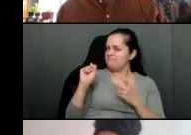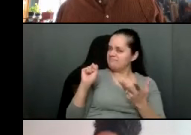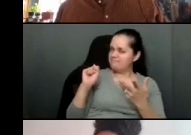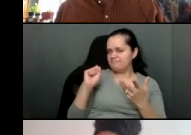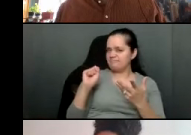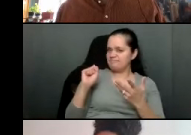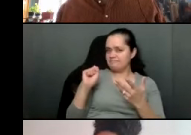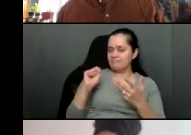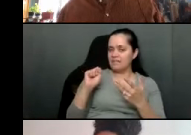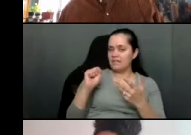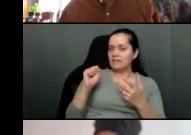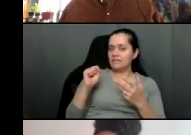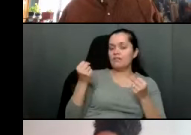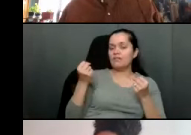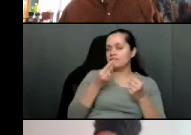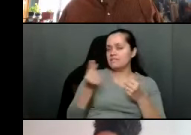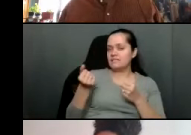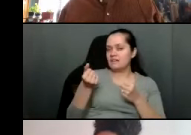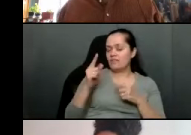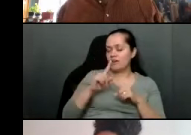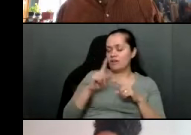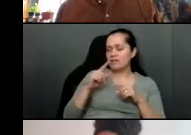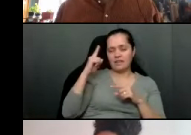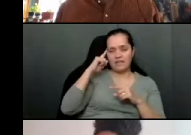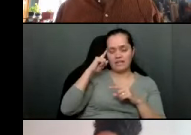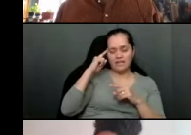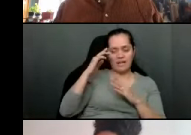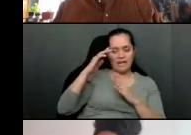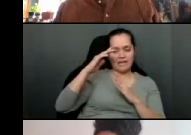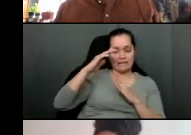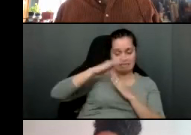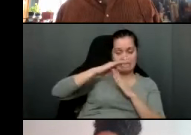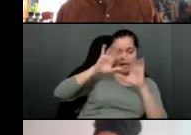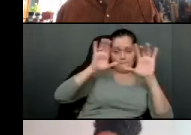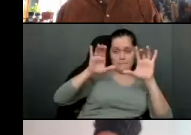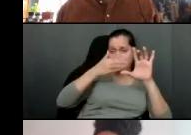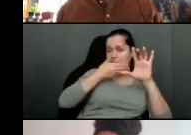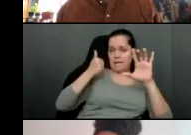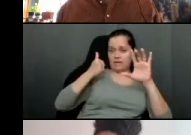In a variety of things, don't we think that being on top is better?